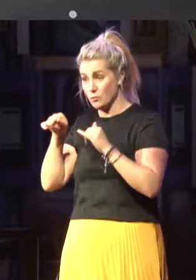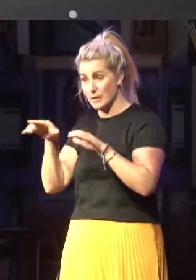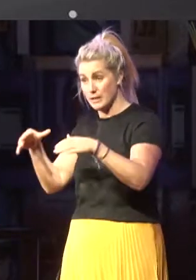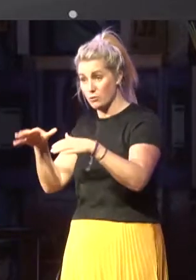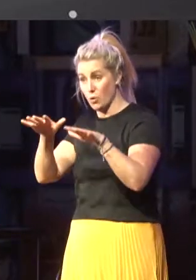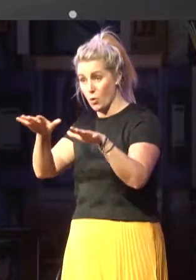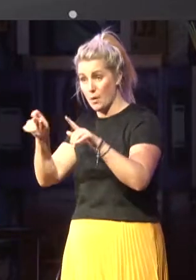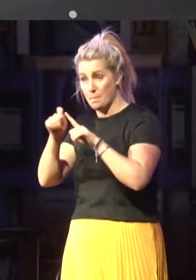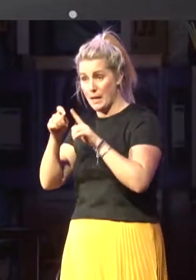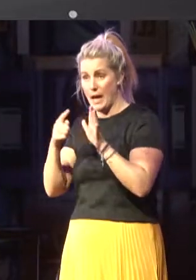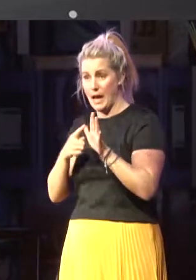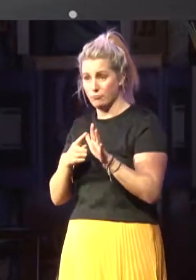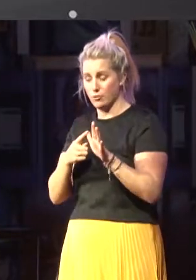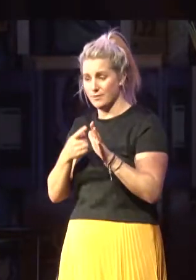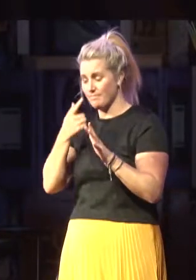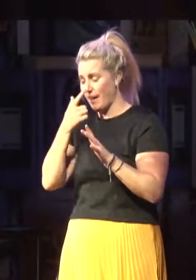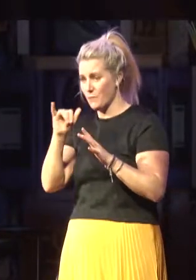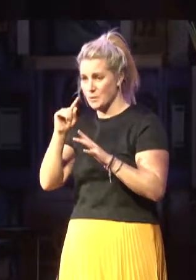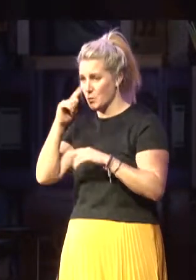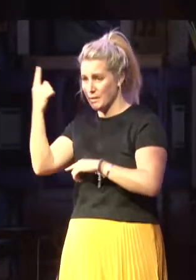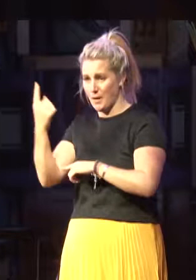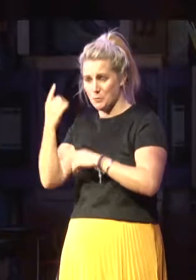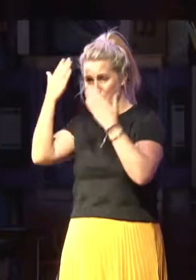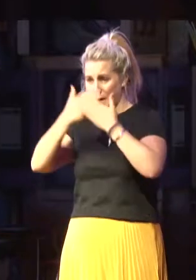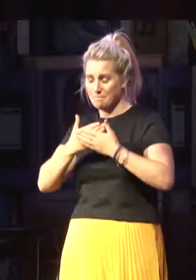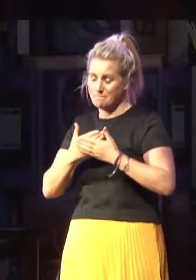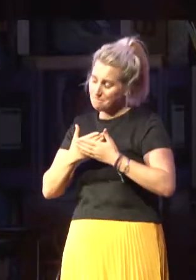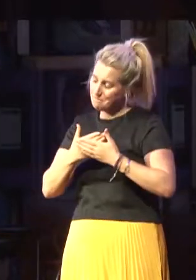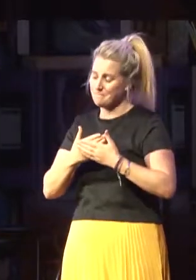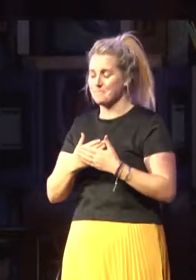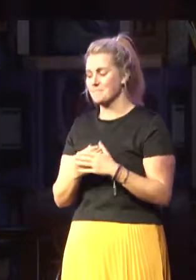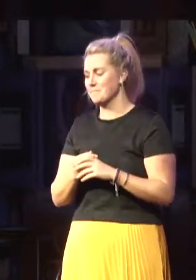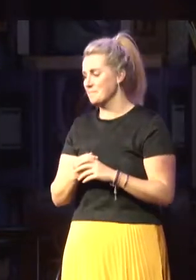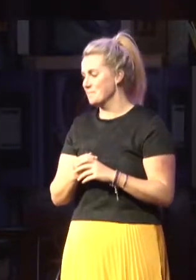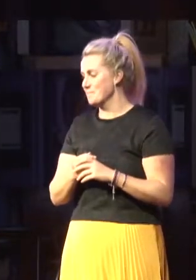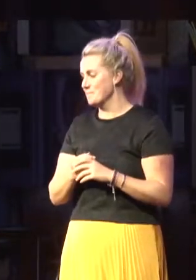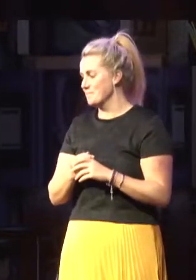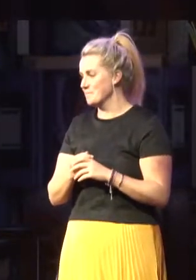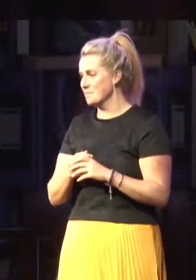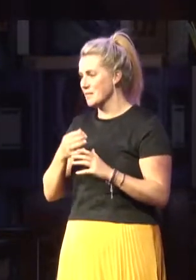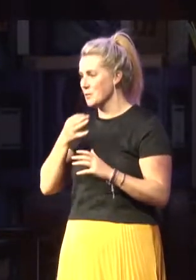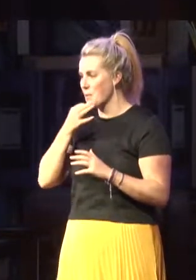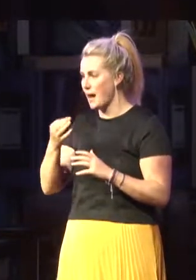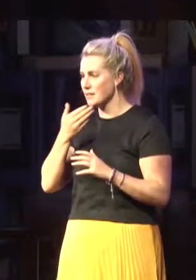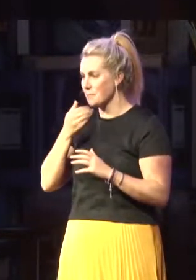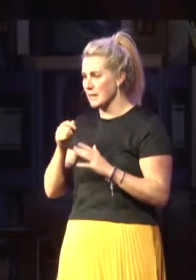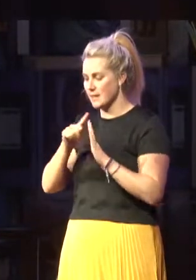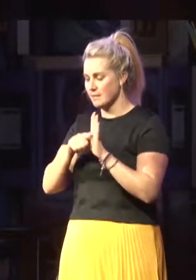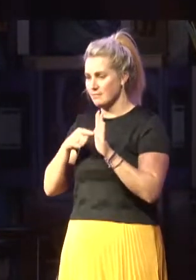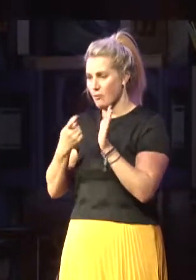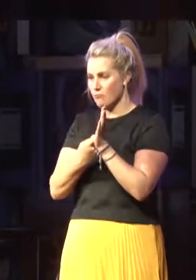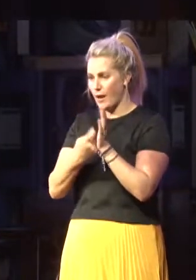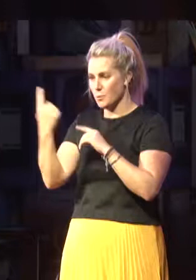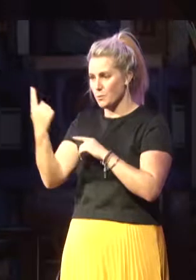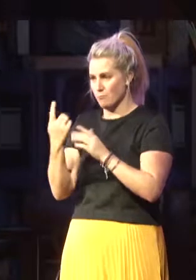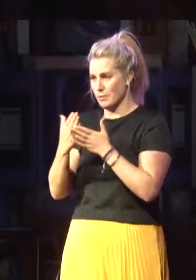Pia Andrews, who unfortunately could not be with us tonight. So, in her stead, we welcome Jason Ryan, who is a committed